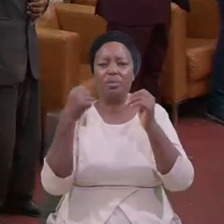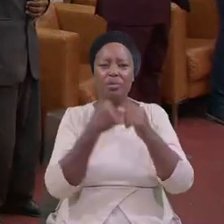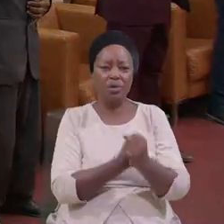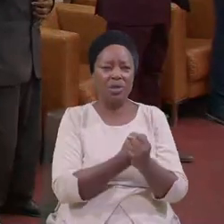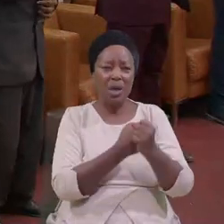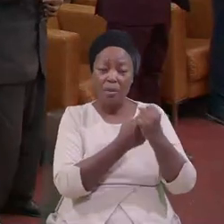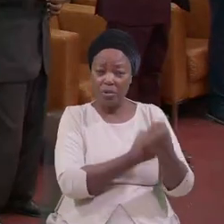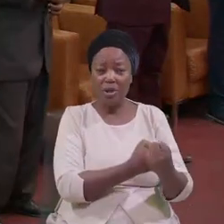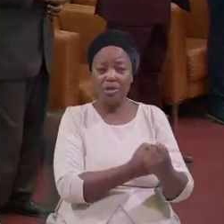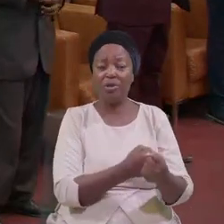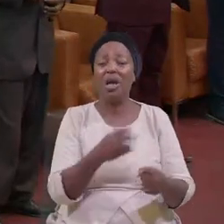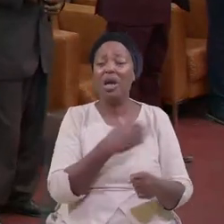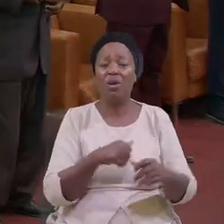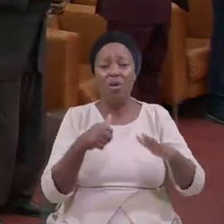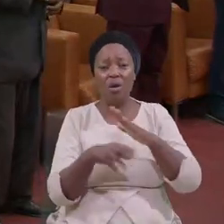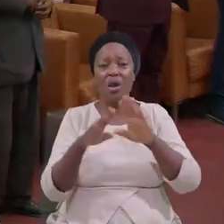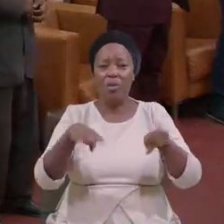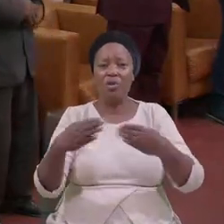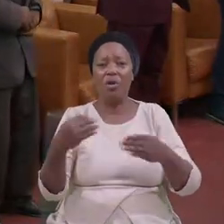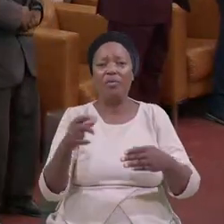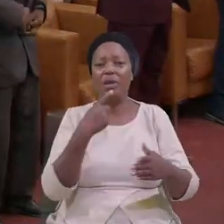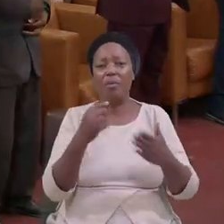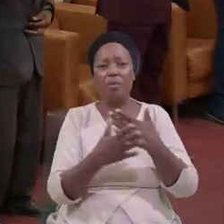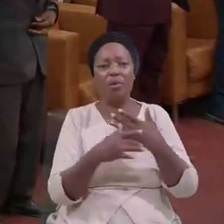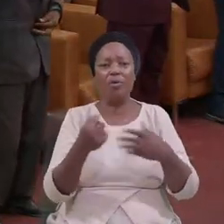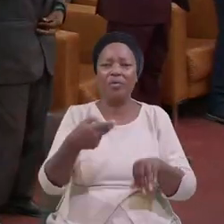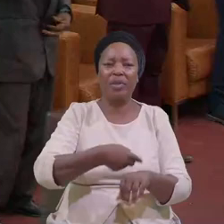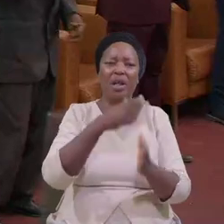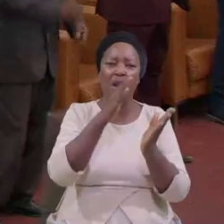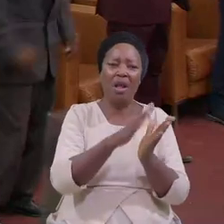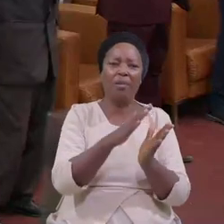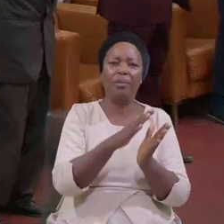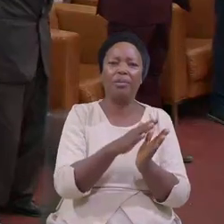under the provision of the blood of the Lamb.